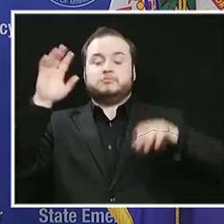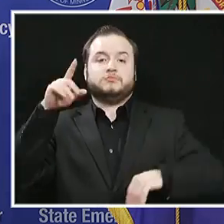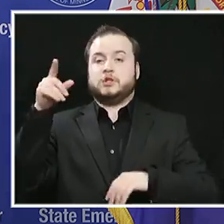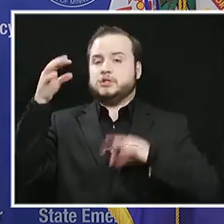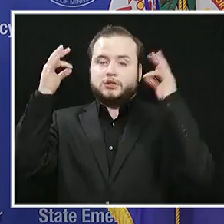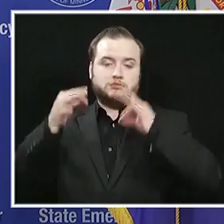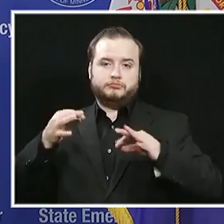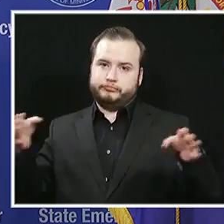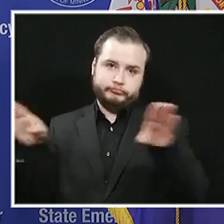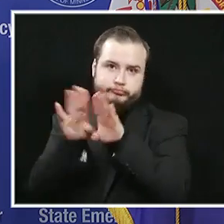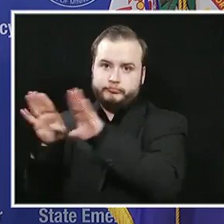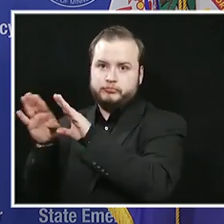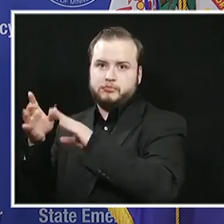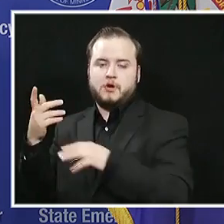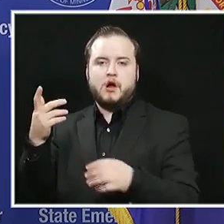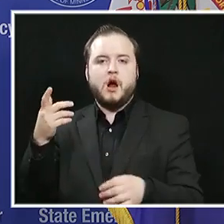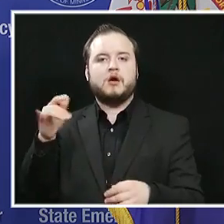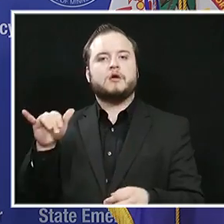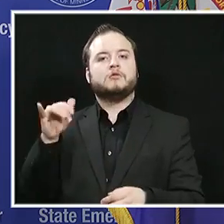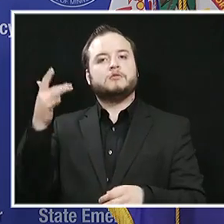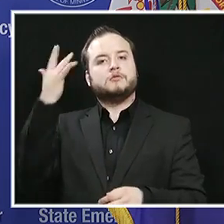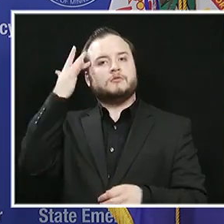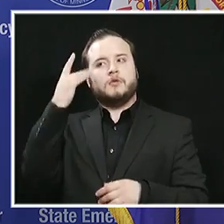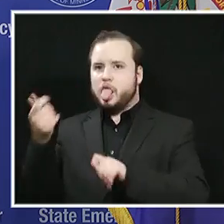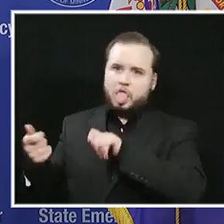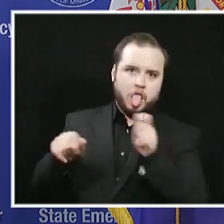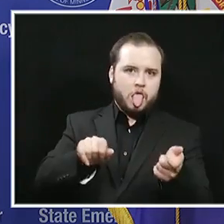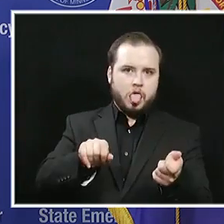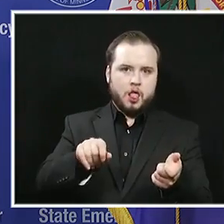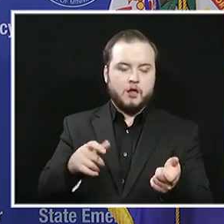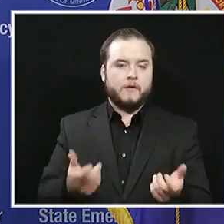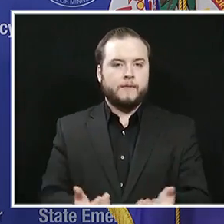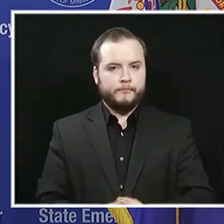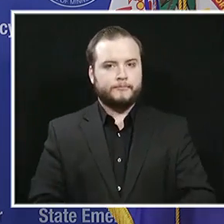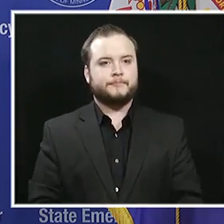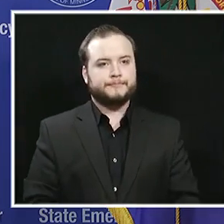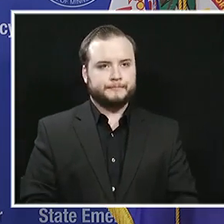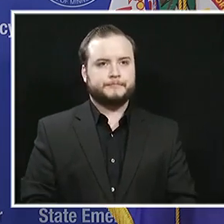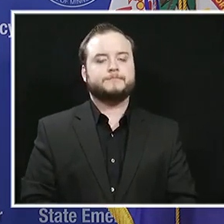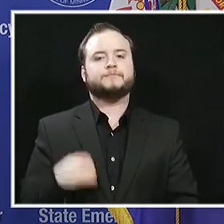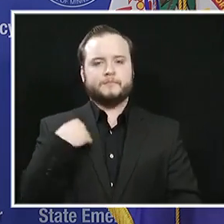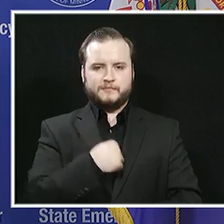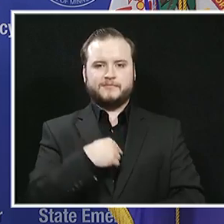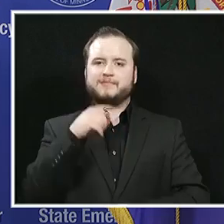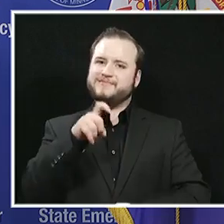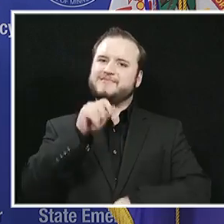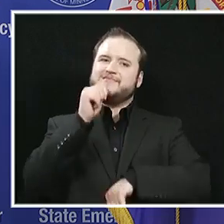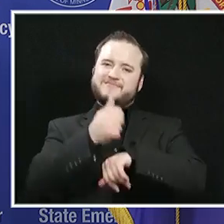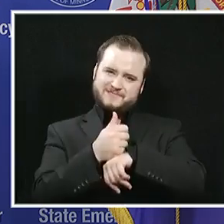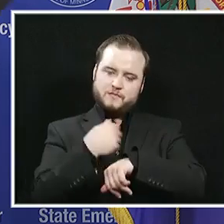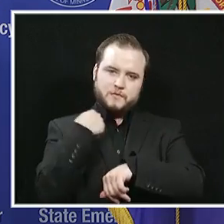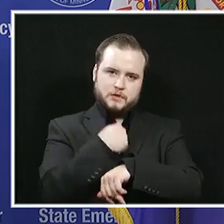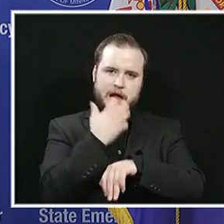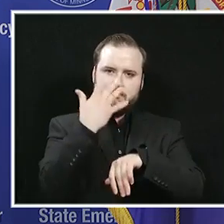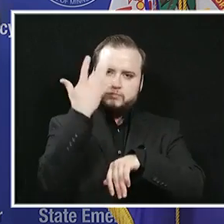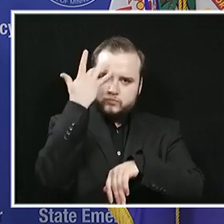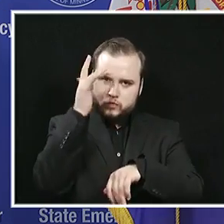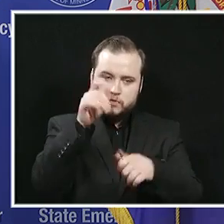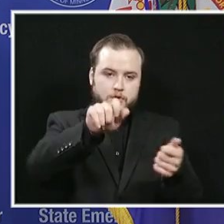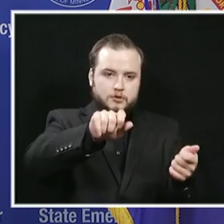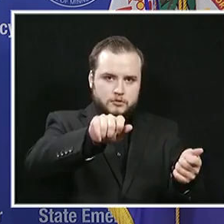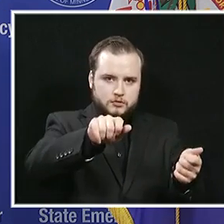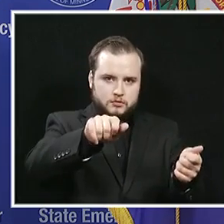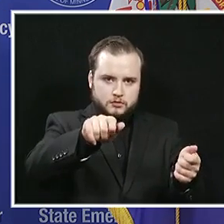So I think we have set parameters. We have set goals. We have turned the dial. We told them we would turn the dial. If I believed I could